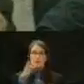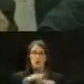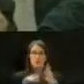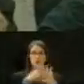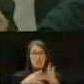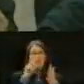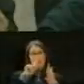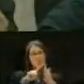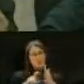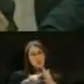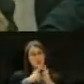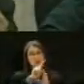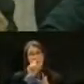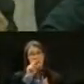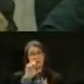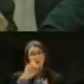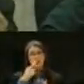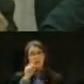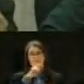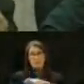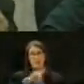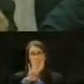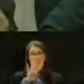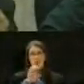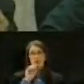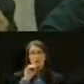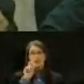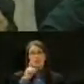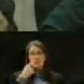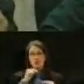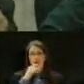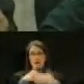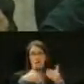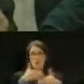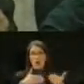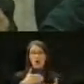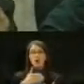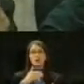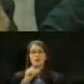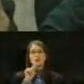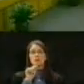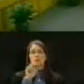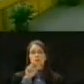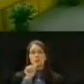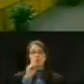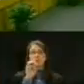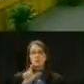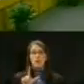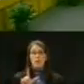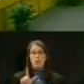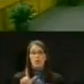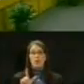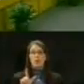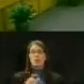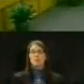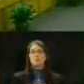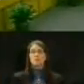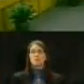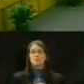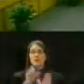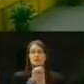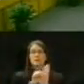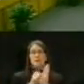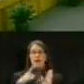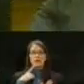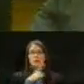ahead. Commissioner Trammell. No, the state legislature has a study committee that Commissioner Hammond is on this